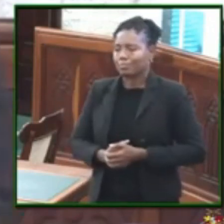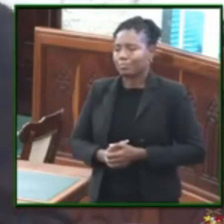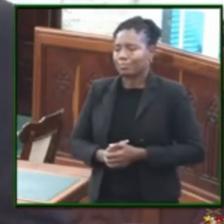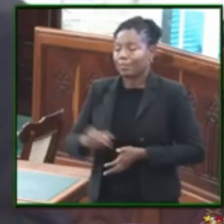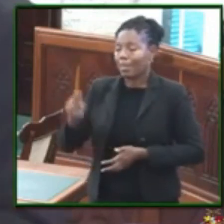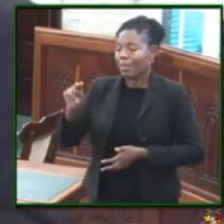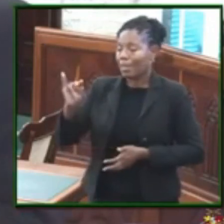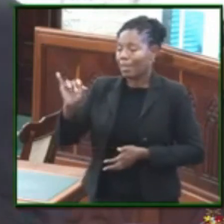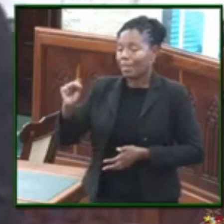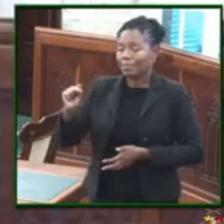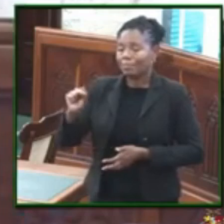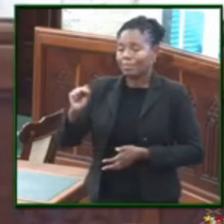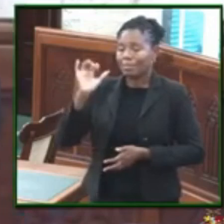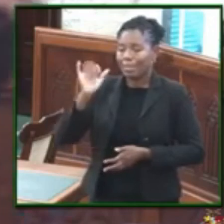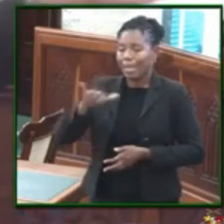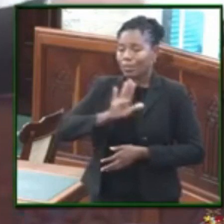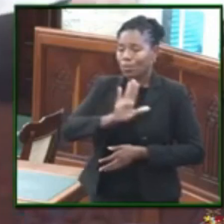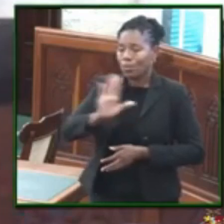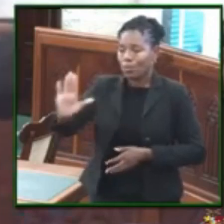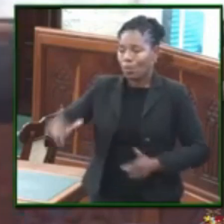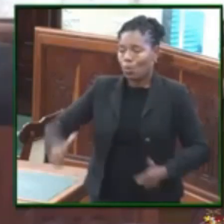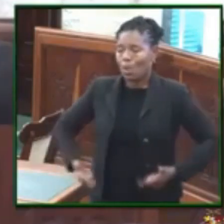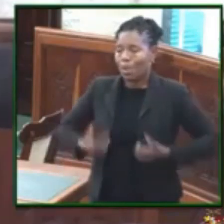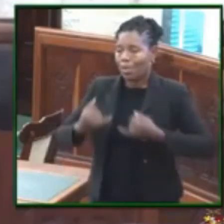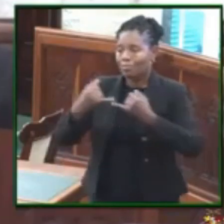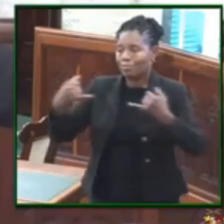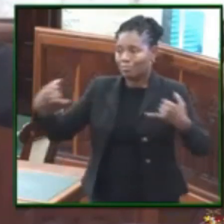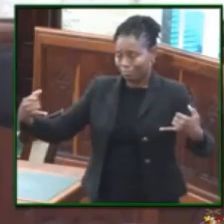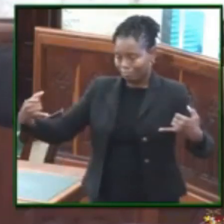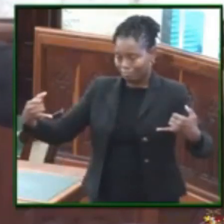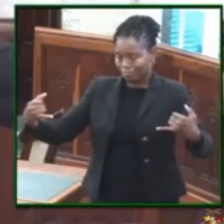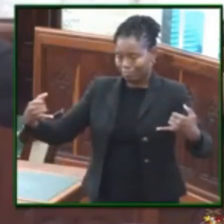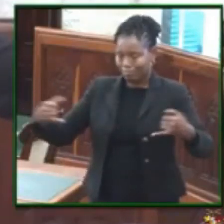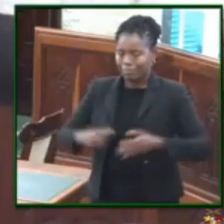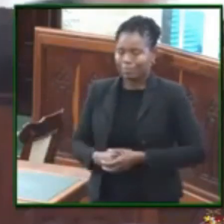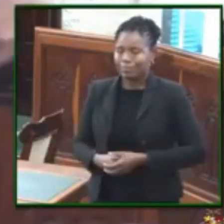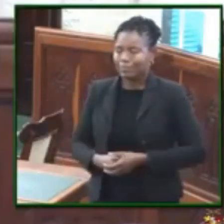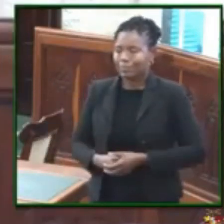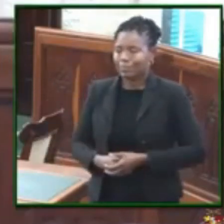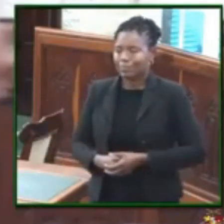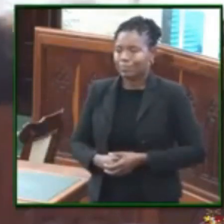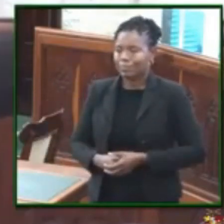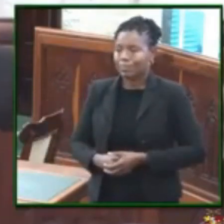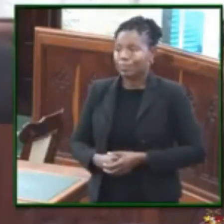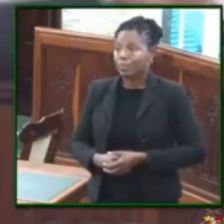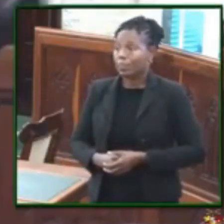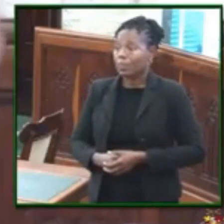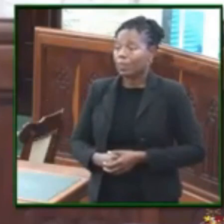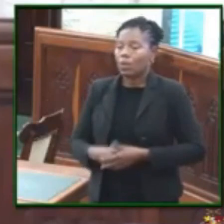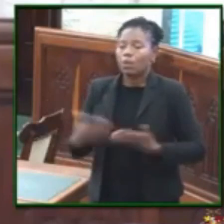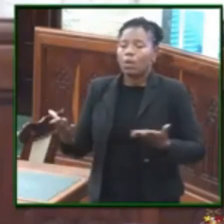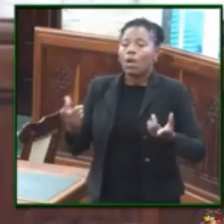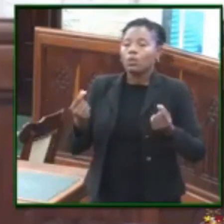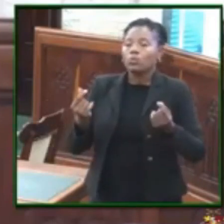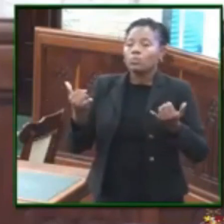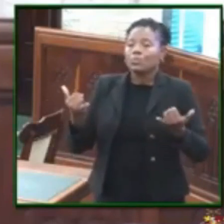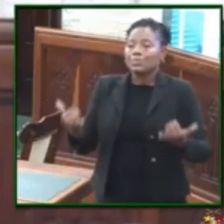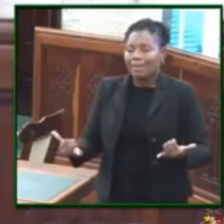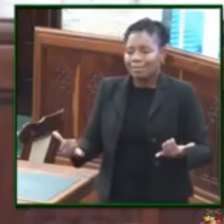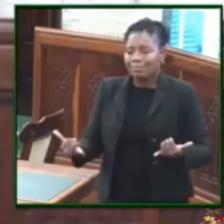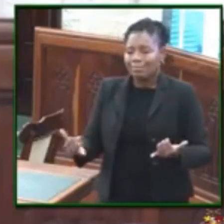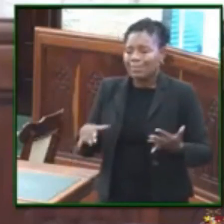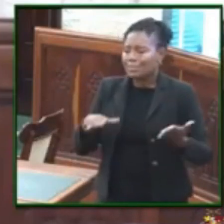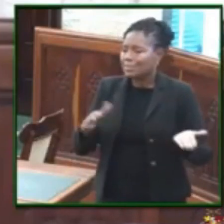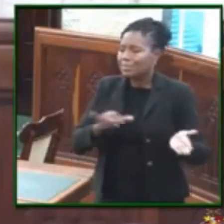The NIS is your lifeline. I'm going to come back to White Oak. Because what I do here today is a continuation of what I started